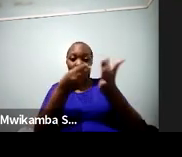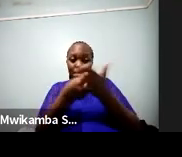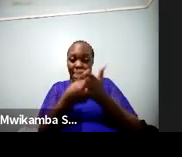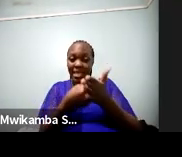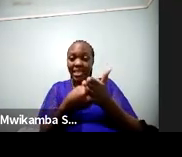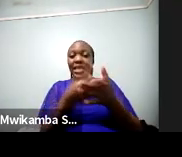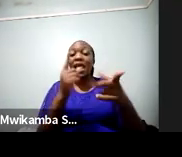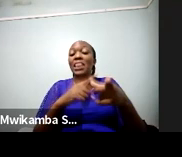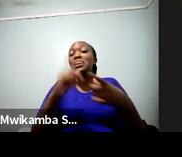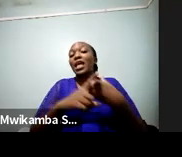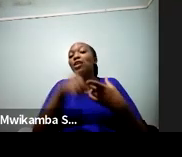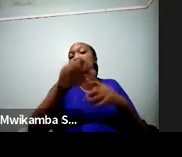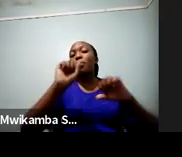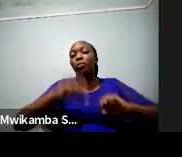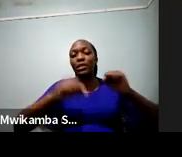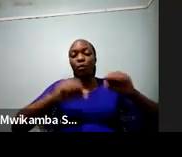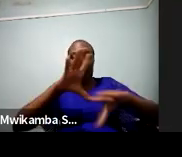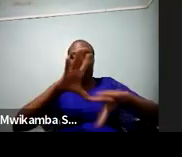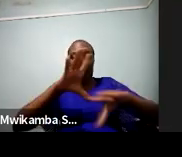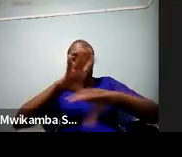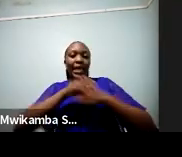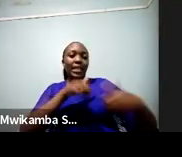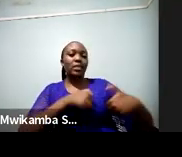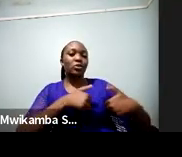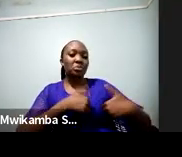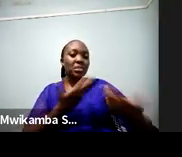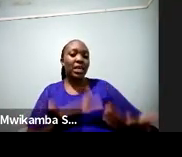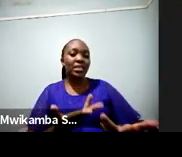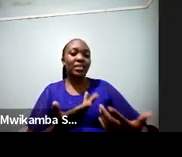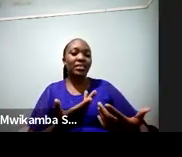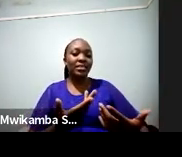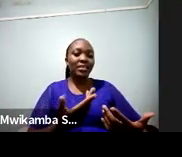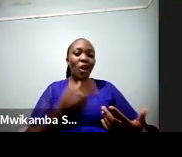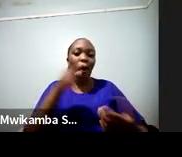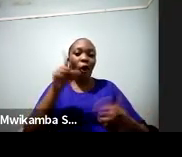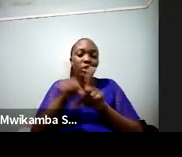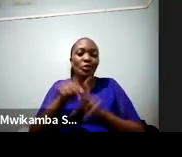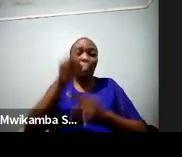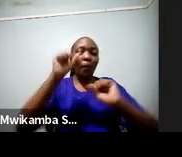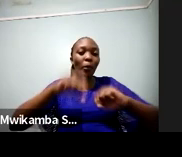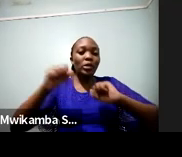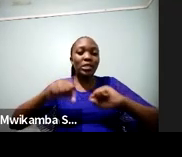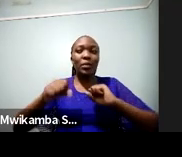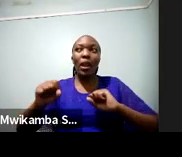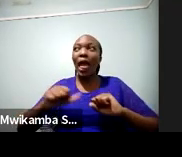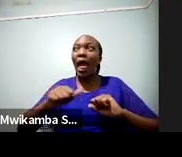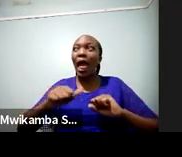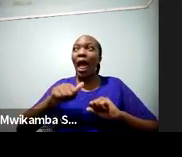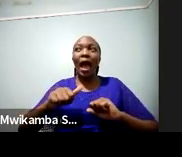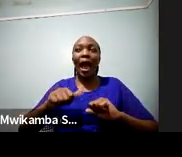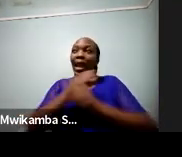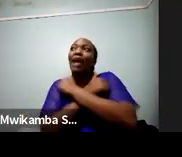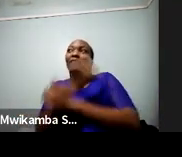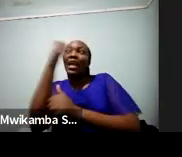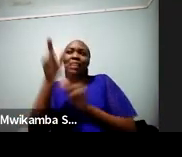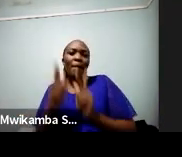poor, even your love is poor. Is it true? It's a question for another day. But of course, you can't have sport